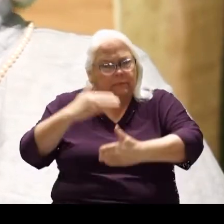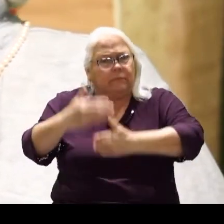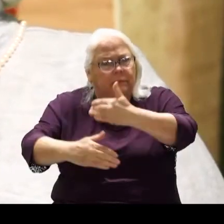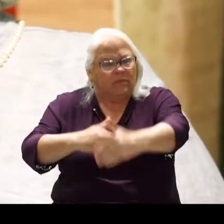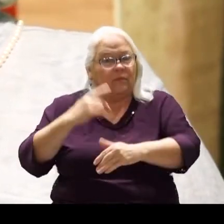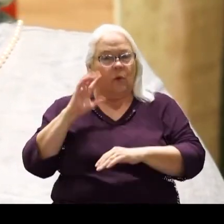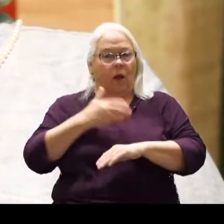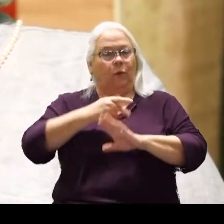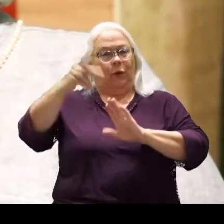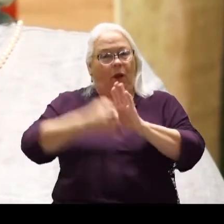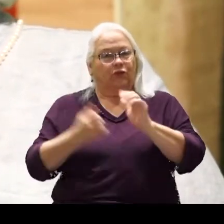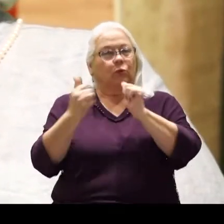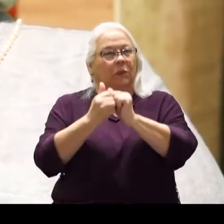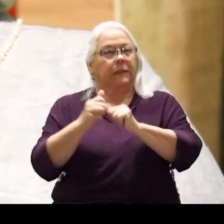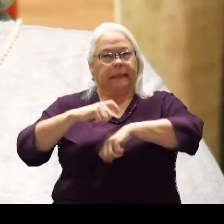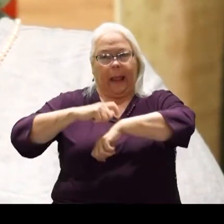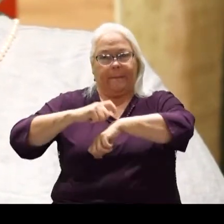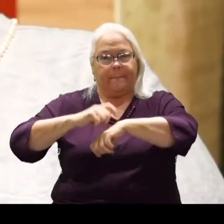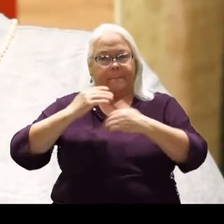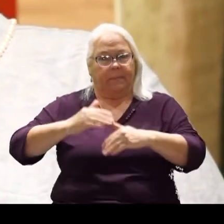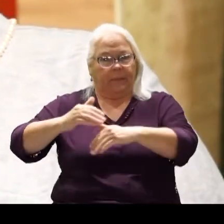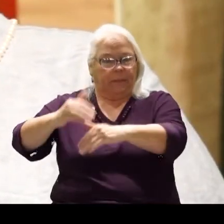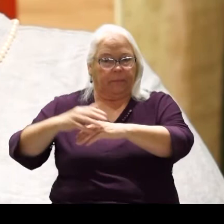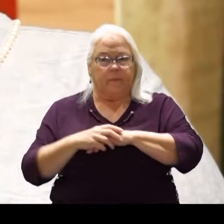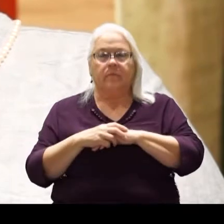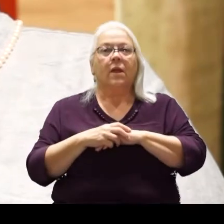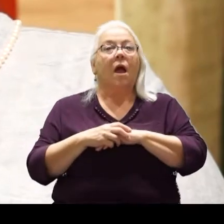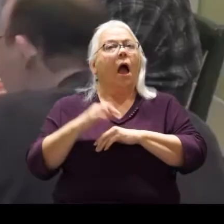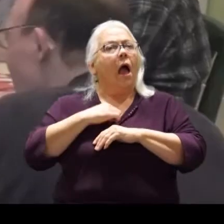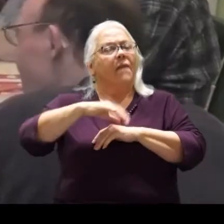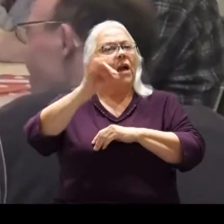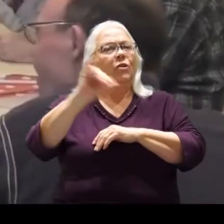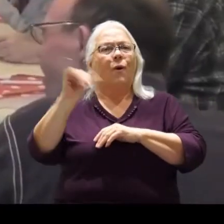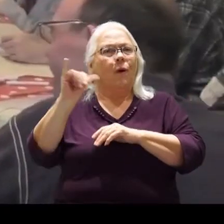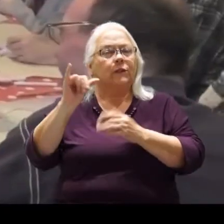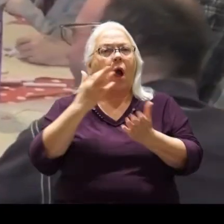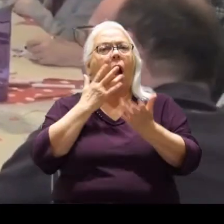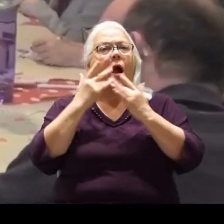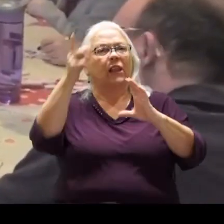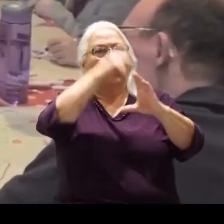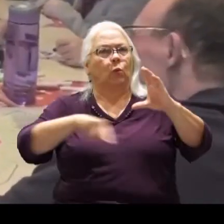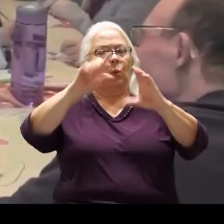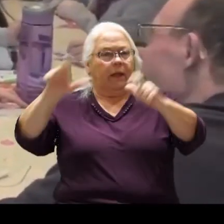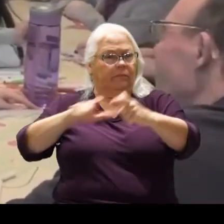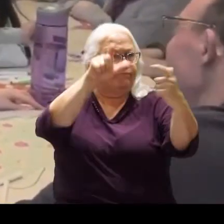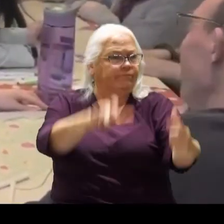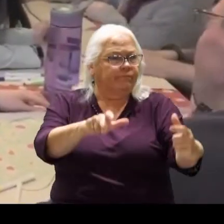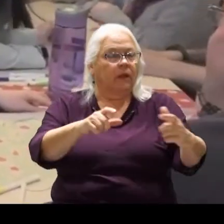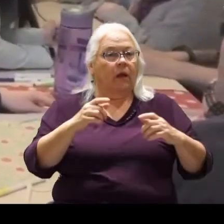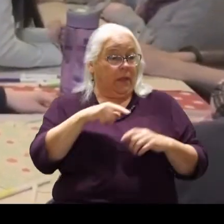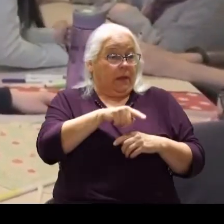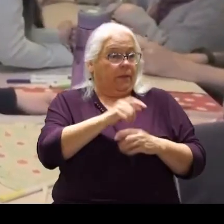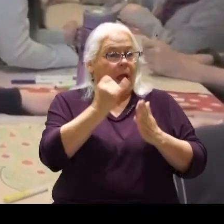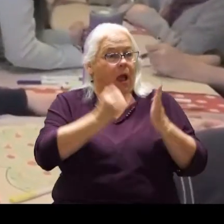limited the exploration time and allowed us to keep moving forward on any projects for timelines. The other big thing that